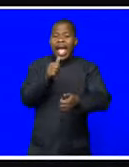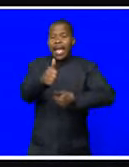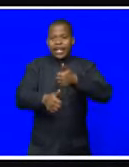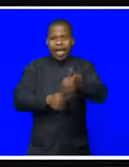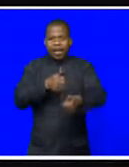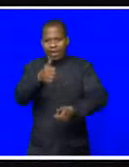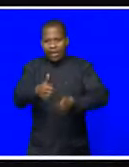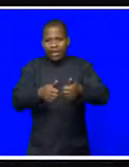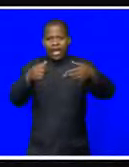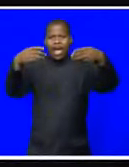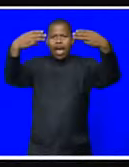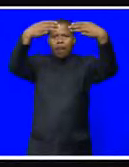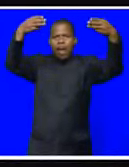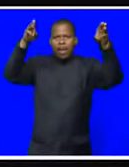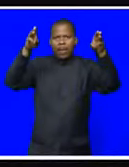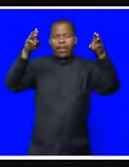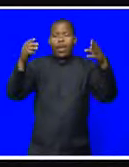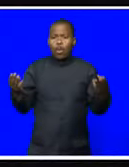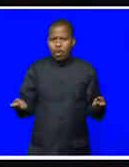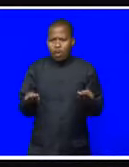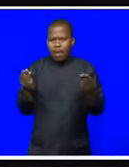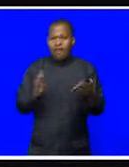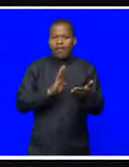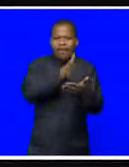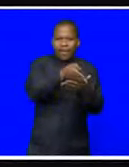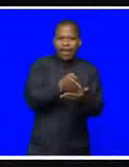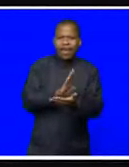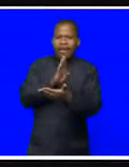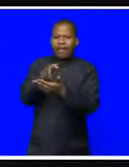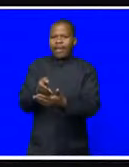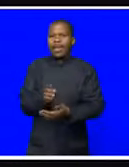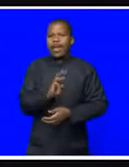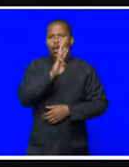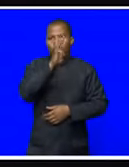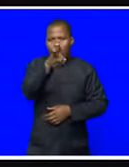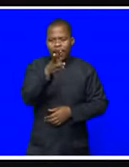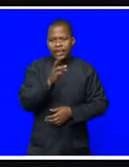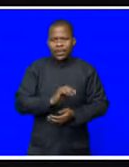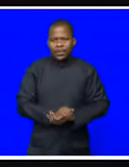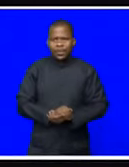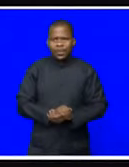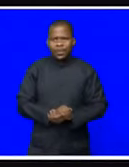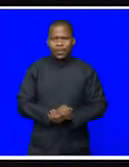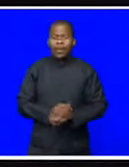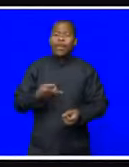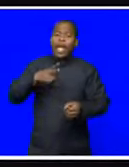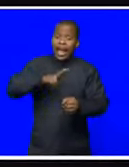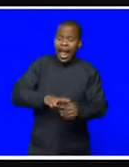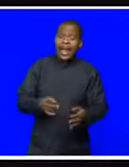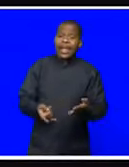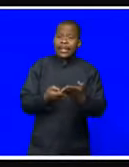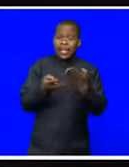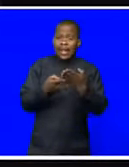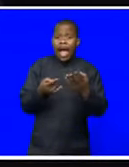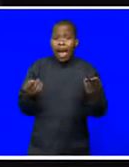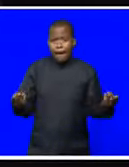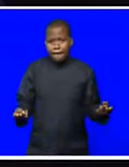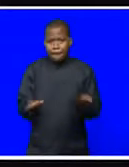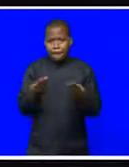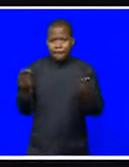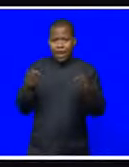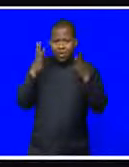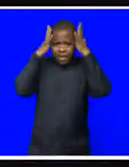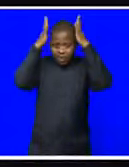delivery of the Parliament of the Kingdom of Eswatini is effective and efficient for the betterment of the people